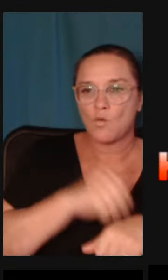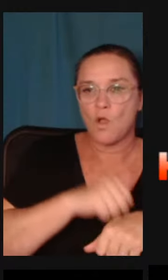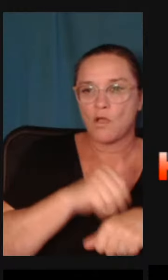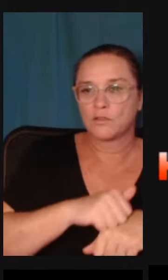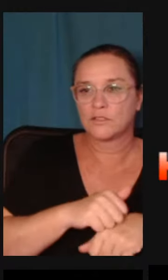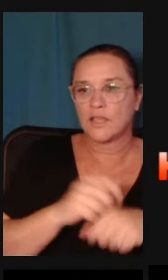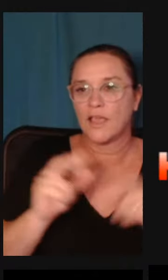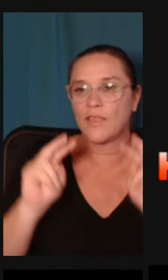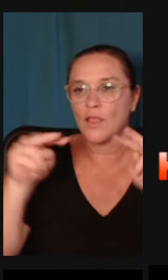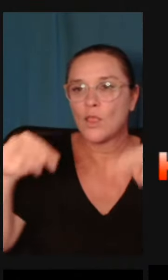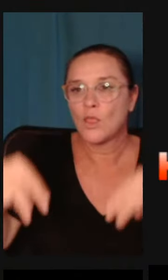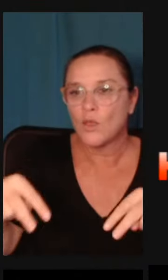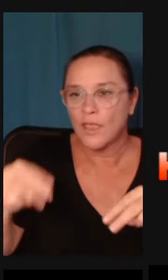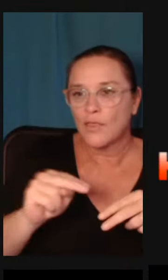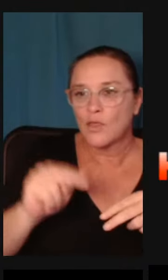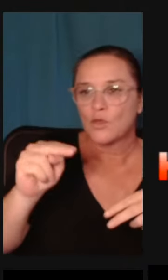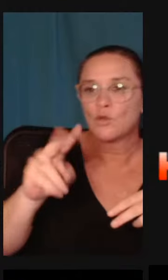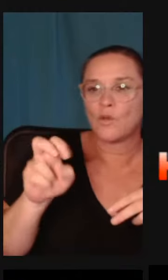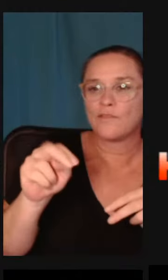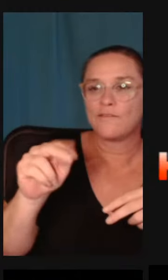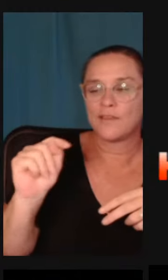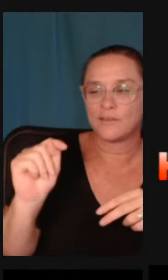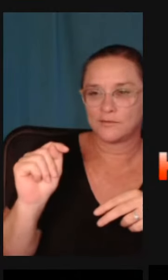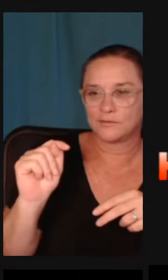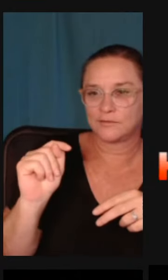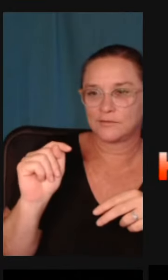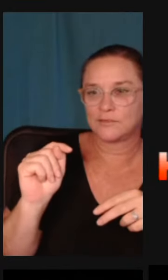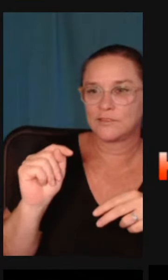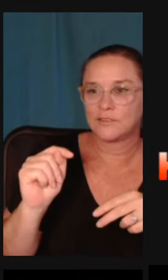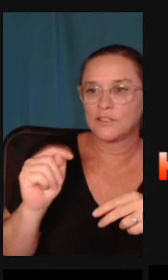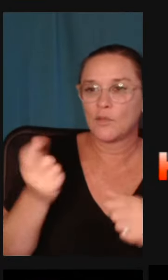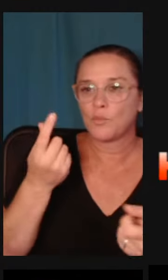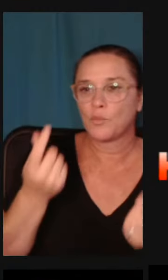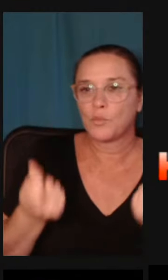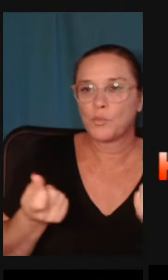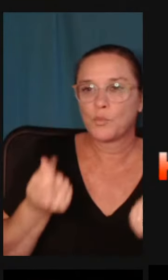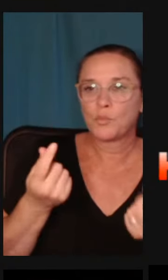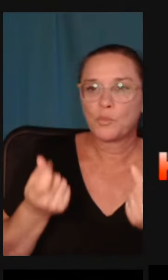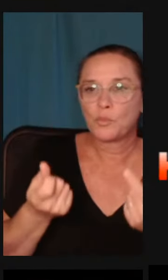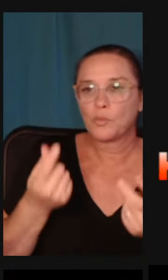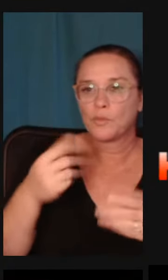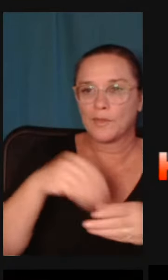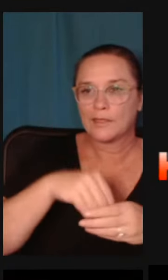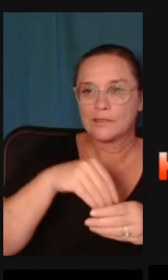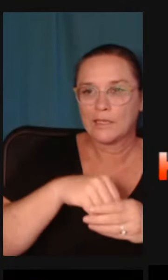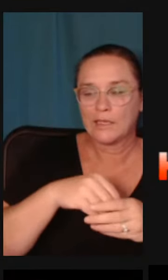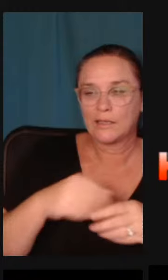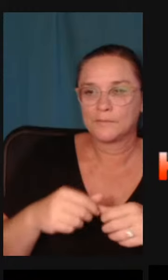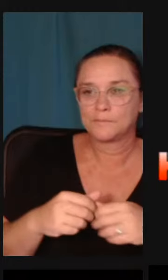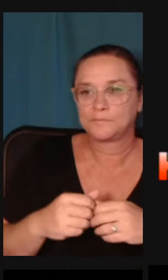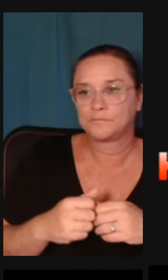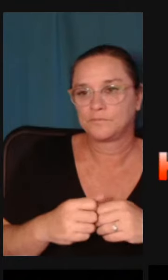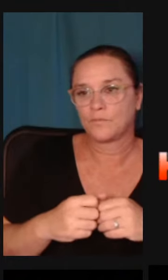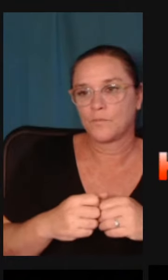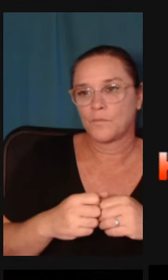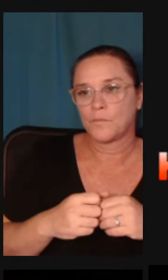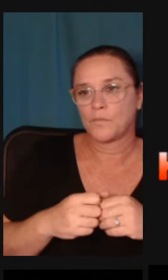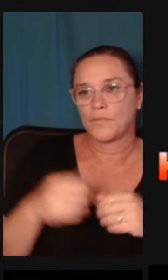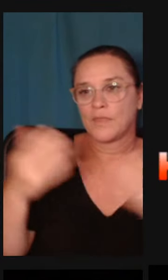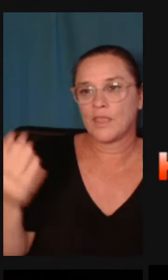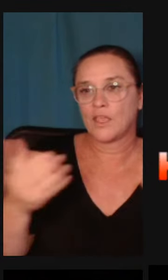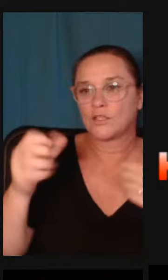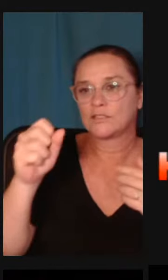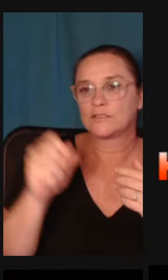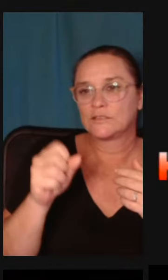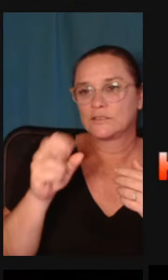looking in north vent. You see that lava surface spattering and bubbling down there. And here the south vent,